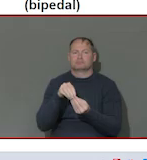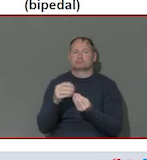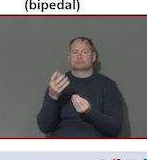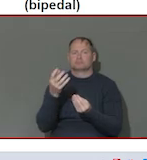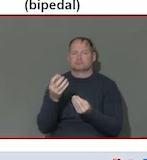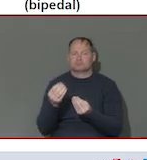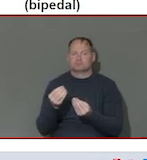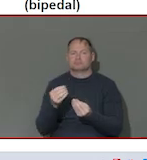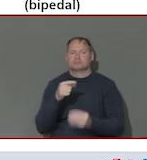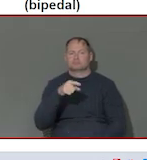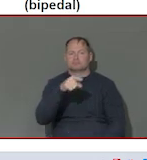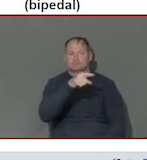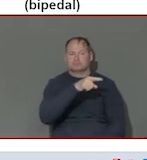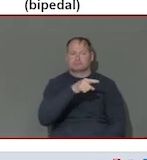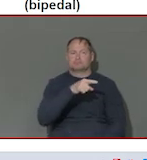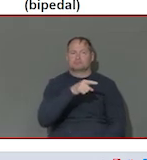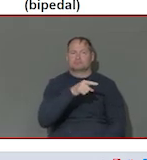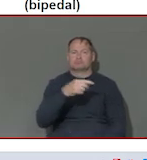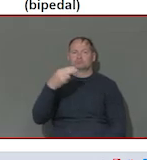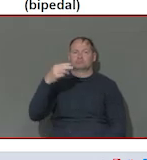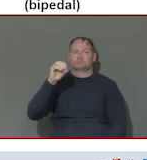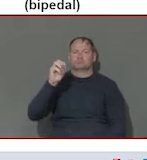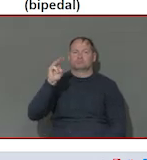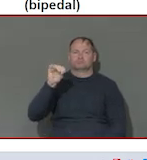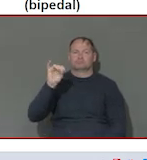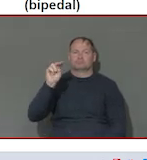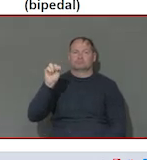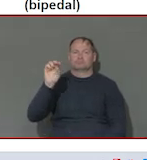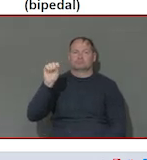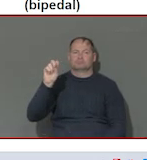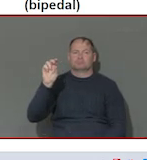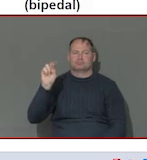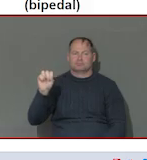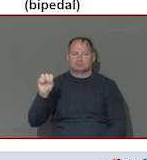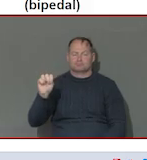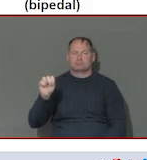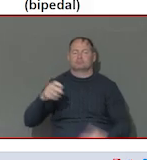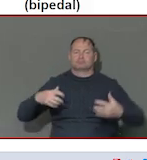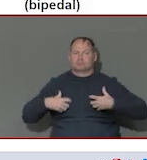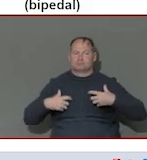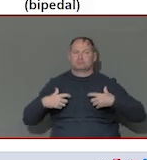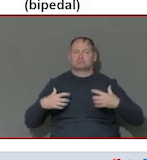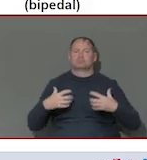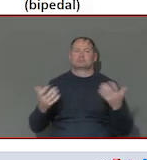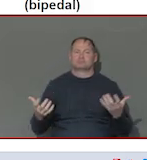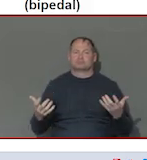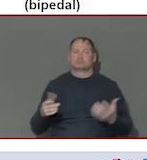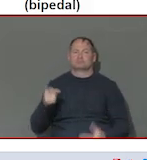the hominids. Now the hominids, it's both the great apes as well as the